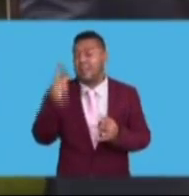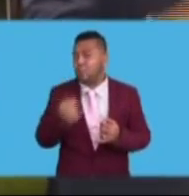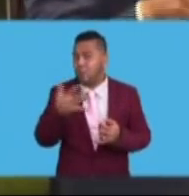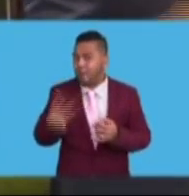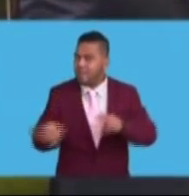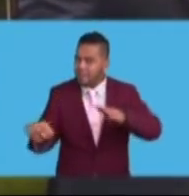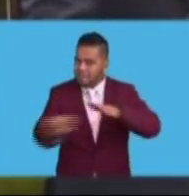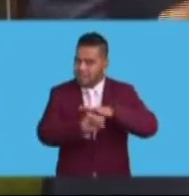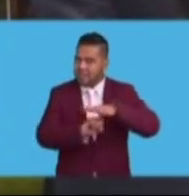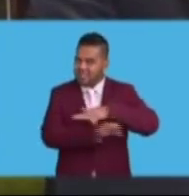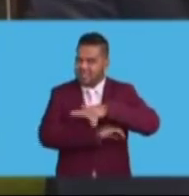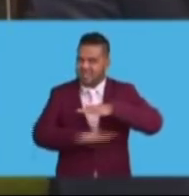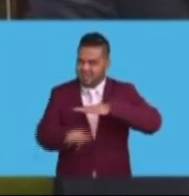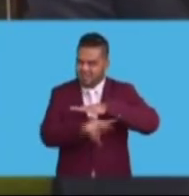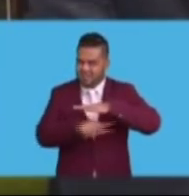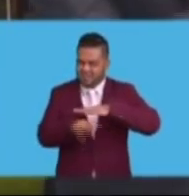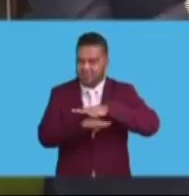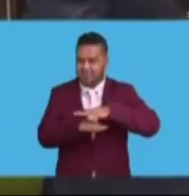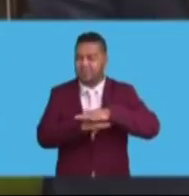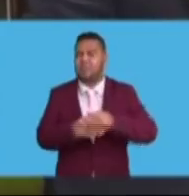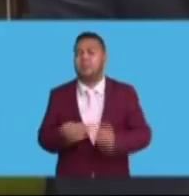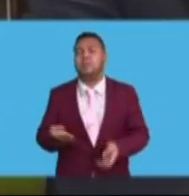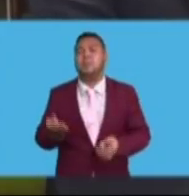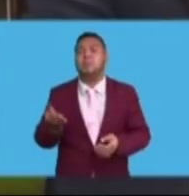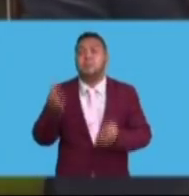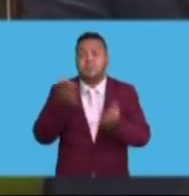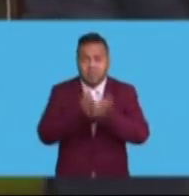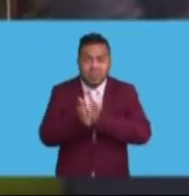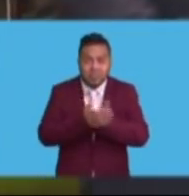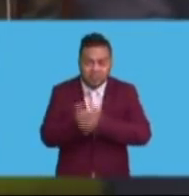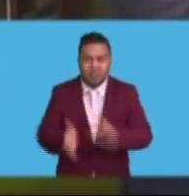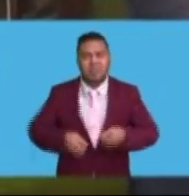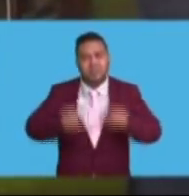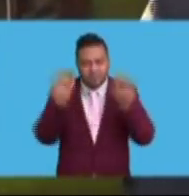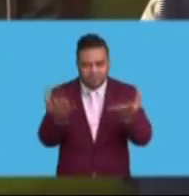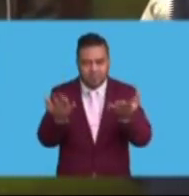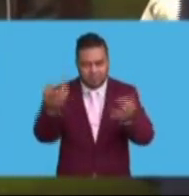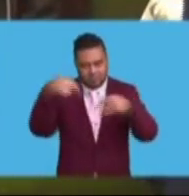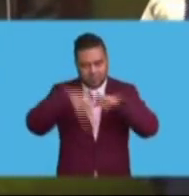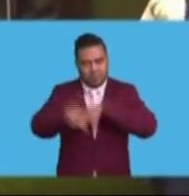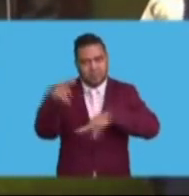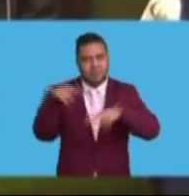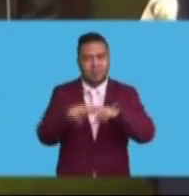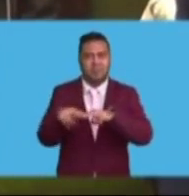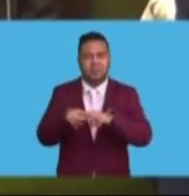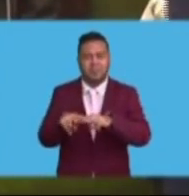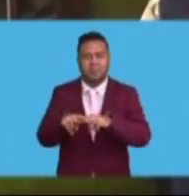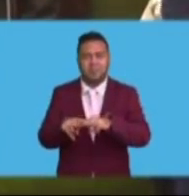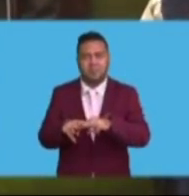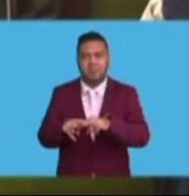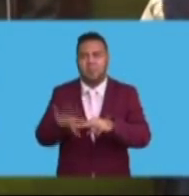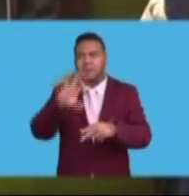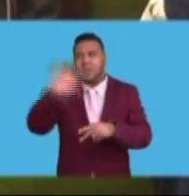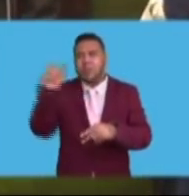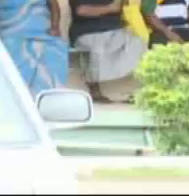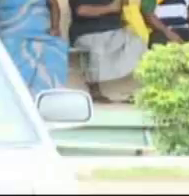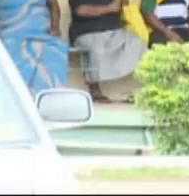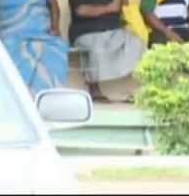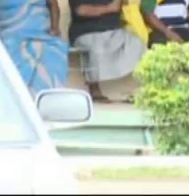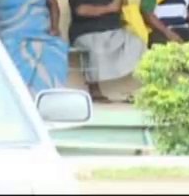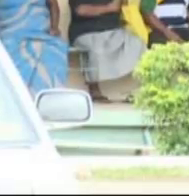the basic services like open heart surgeries and various other procedures available in country. Otherwise, the scheme is not going to